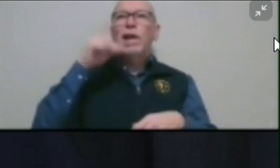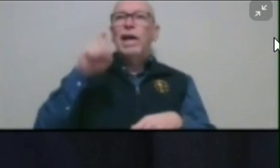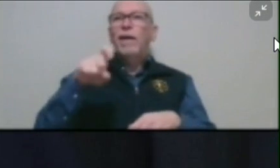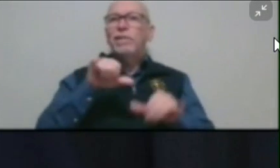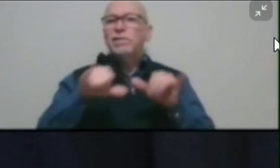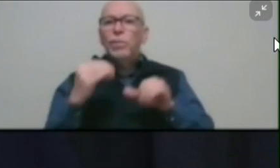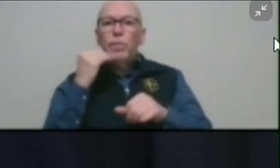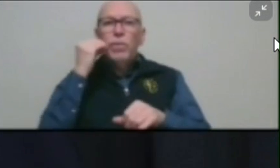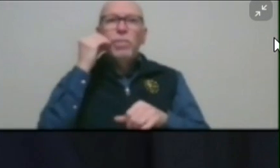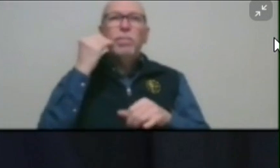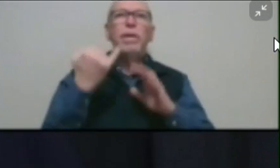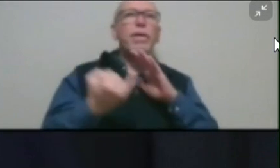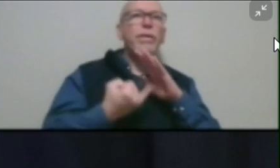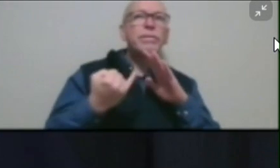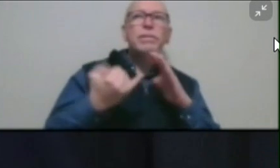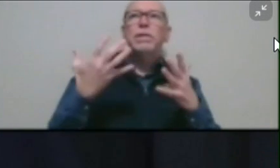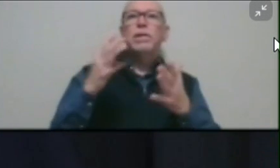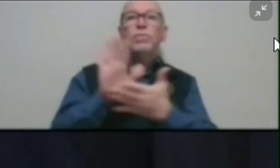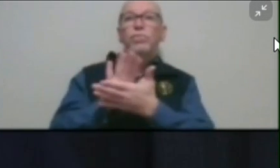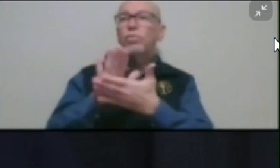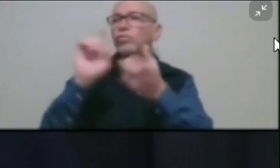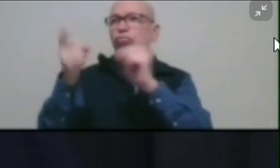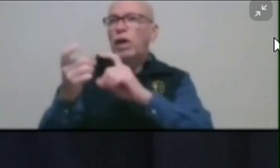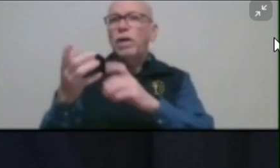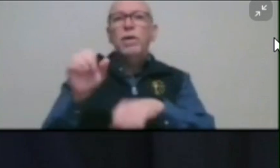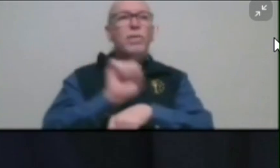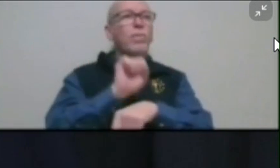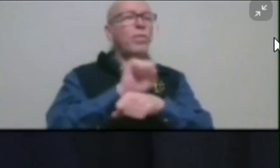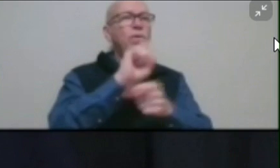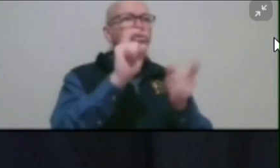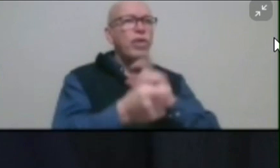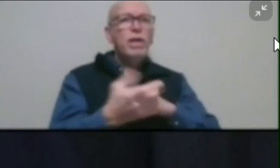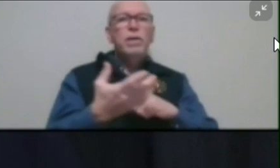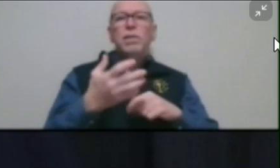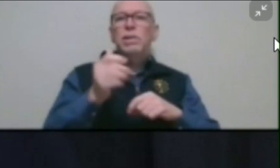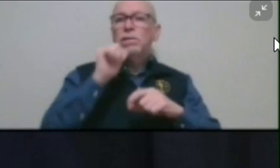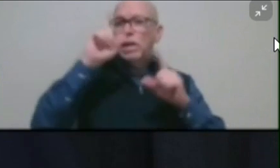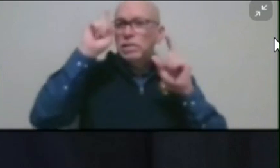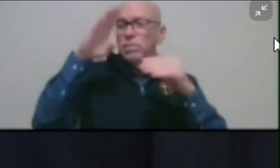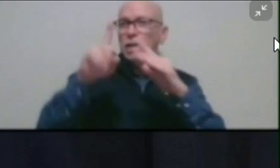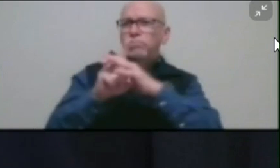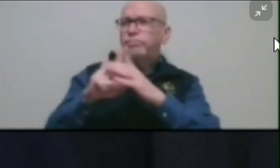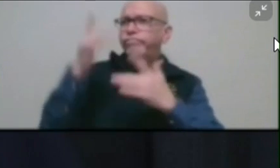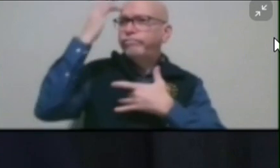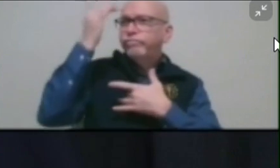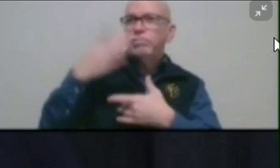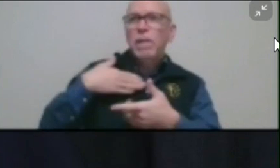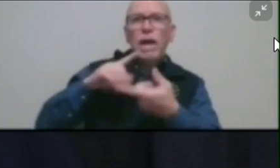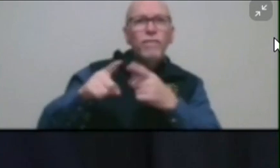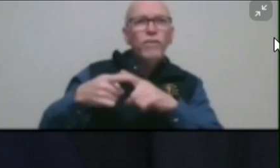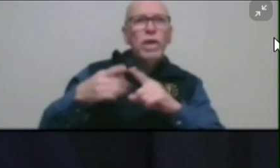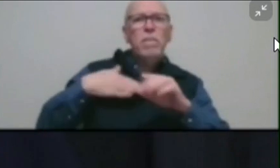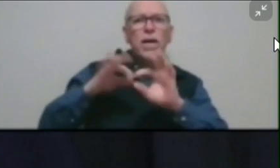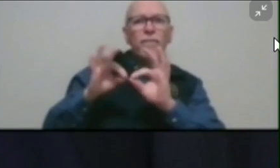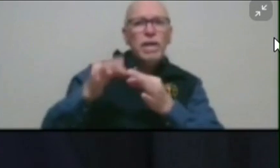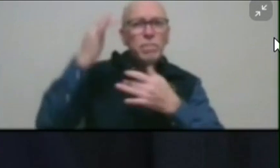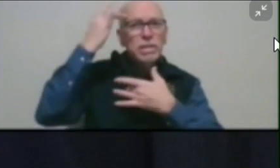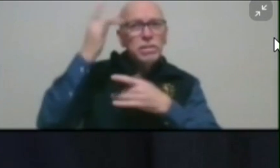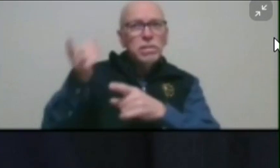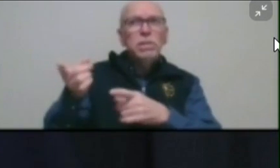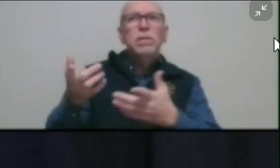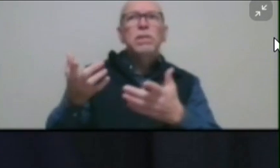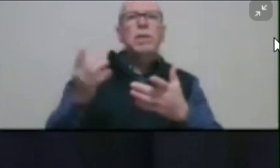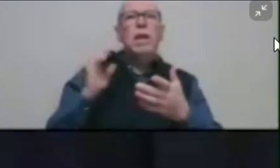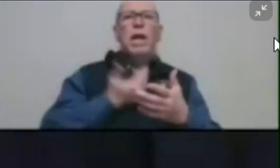isolation, changes to school and work schedules, unexpected illness of friends and family, and disruption to our social